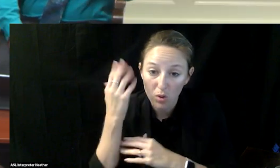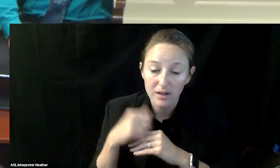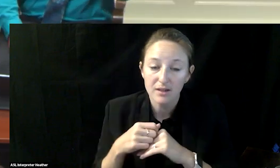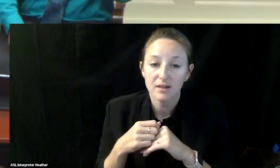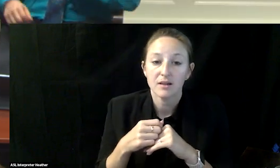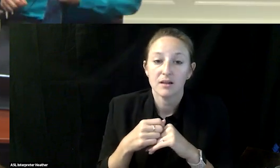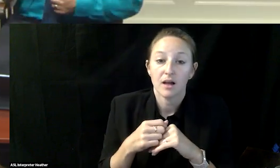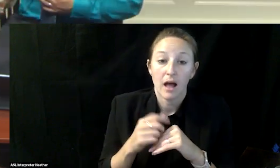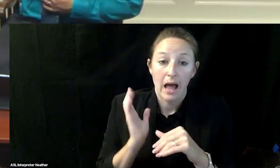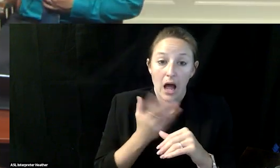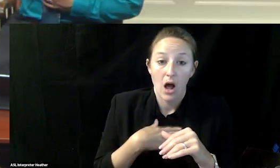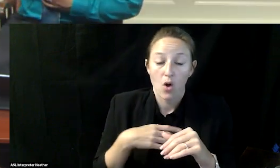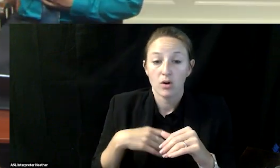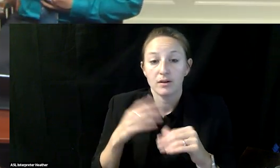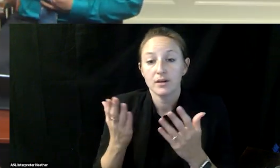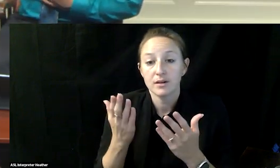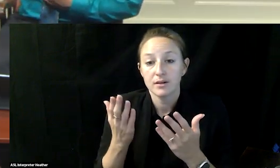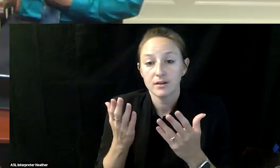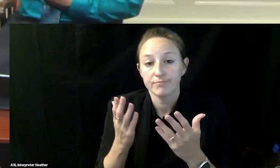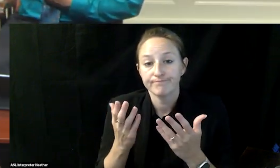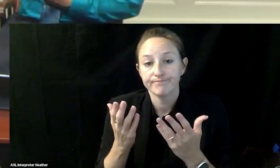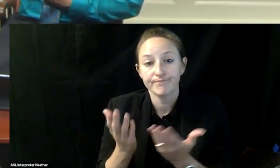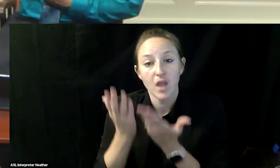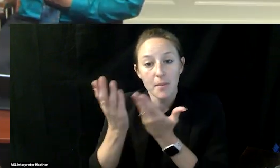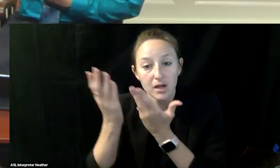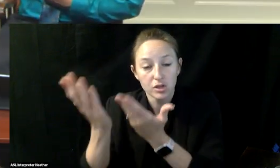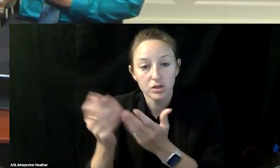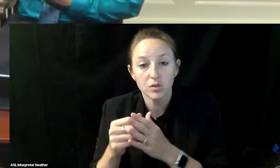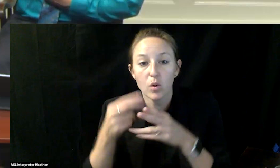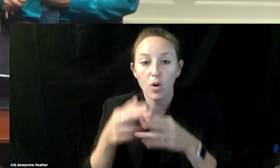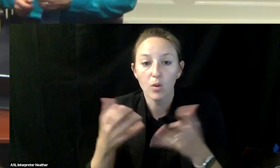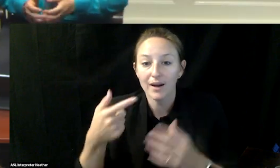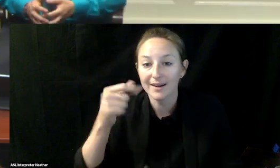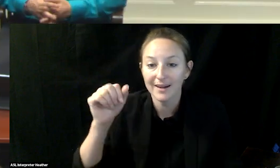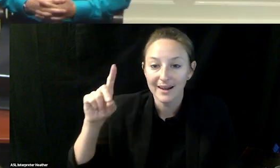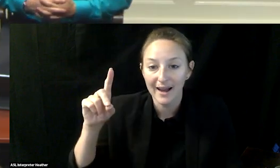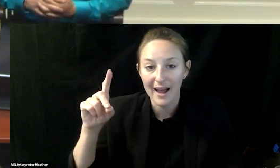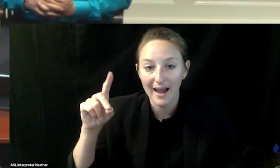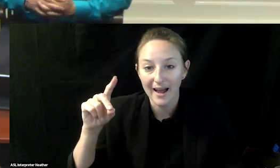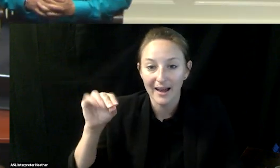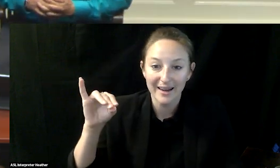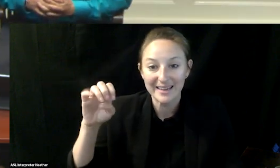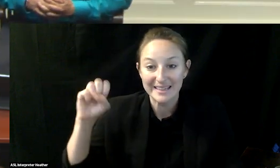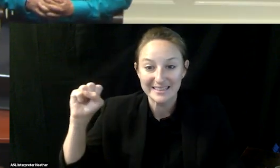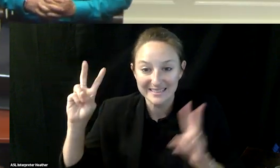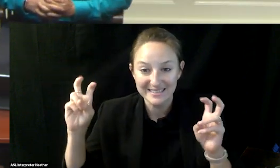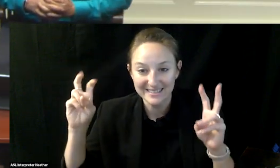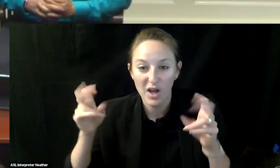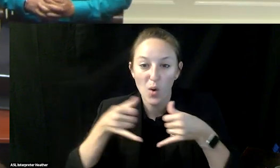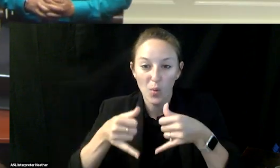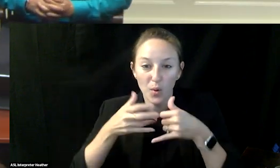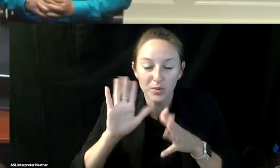our nominations are now open for something that we're calling the GAADies. These are awards that we are going to be giving